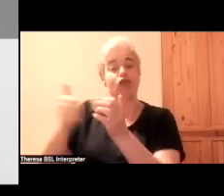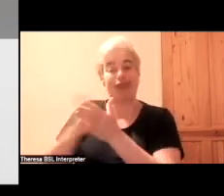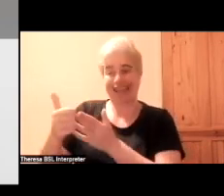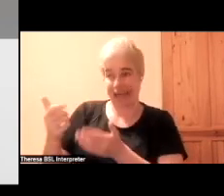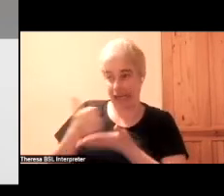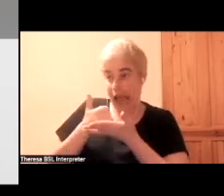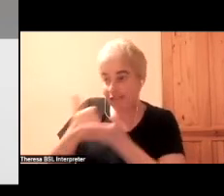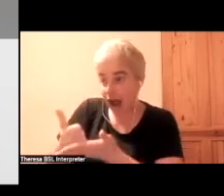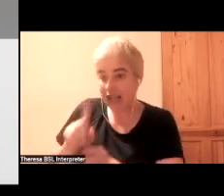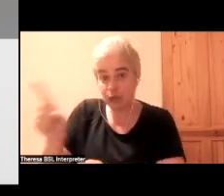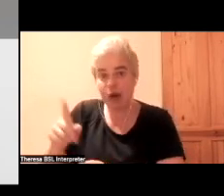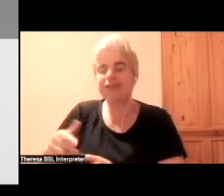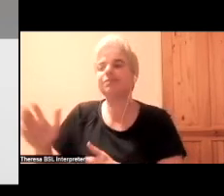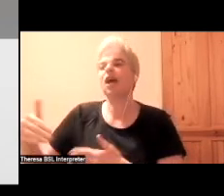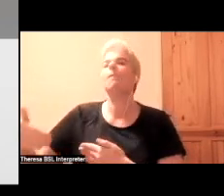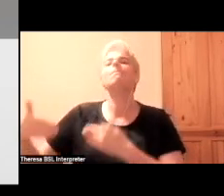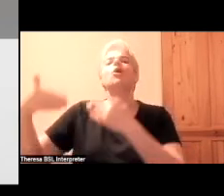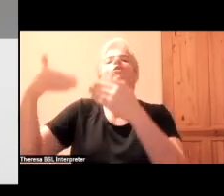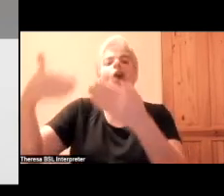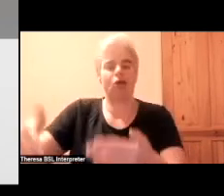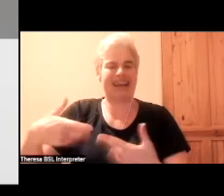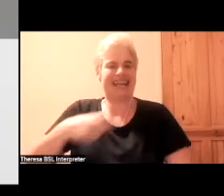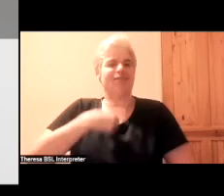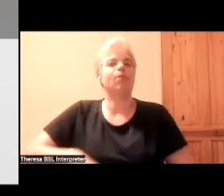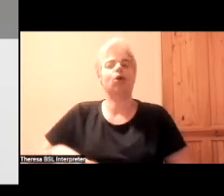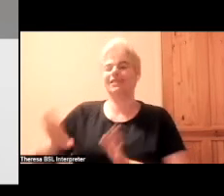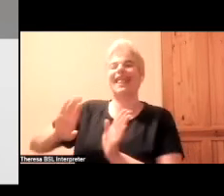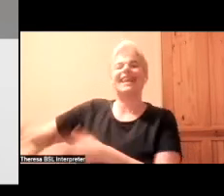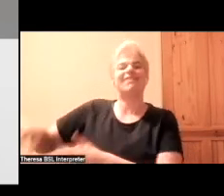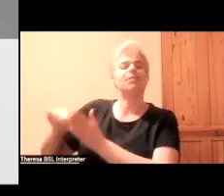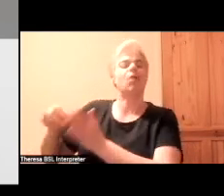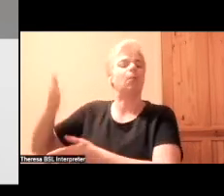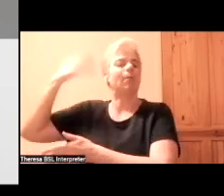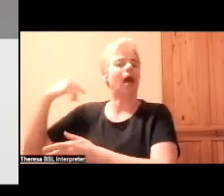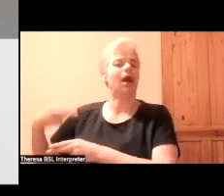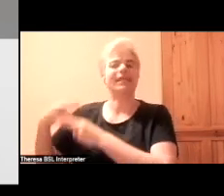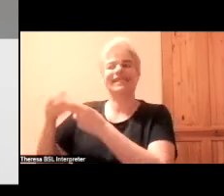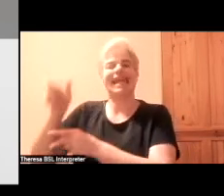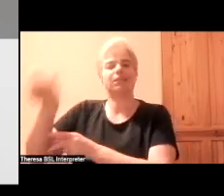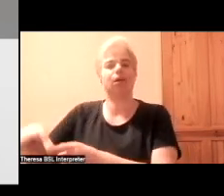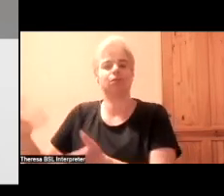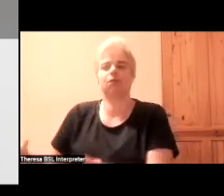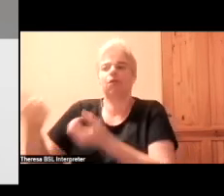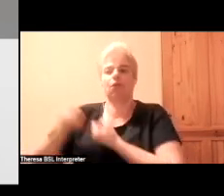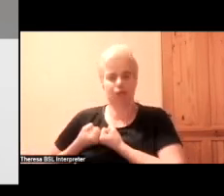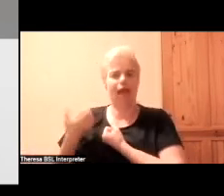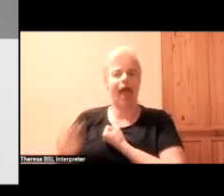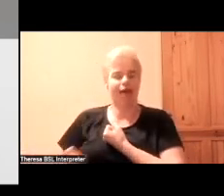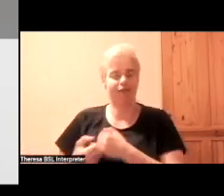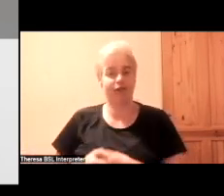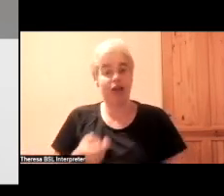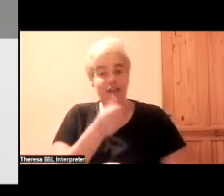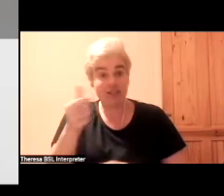advised to move on from their post, leaving the problem for the next person to deal with. Very